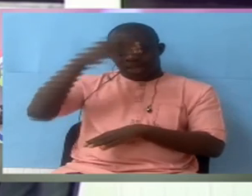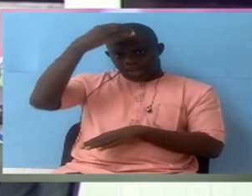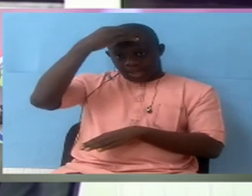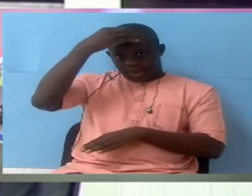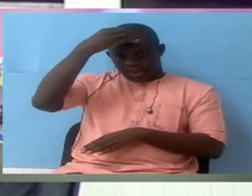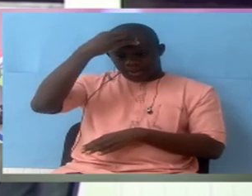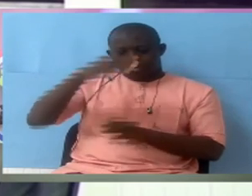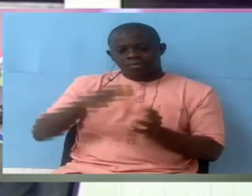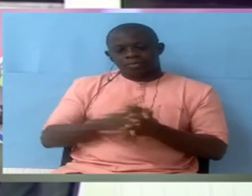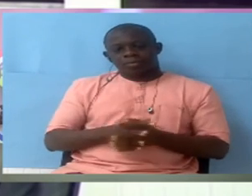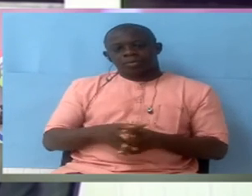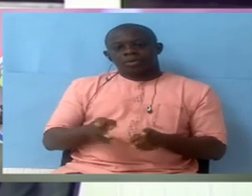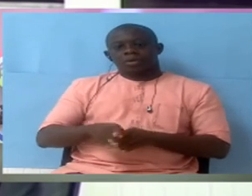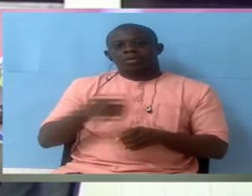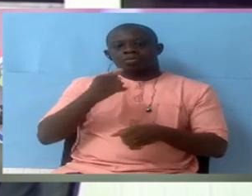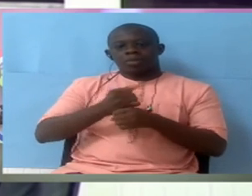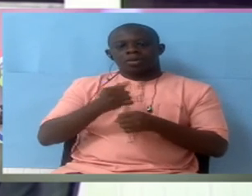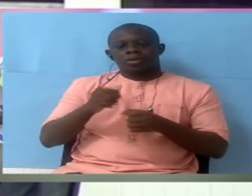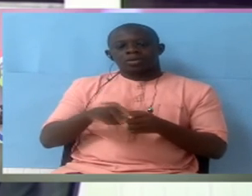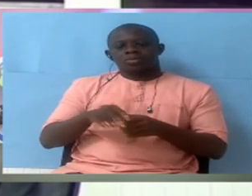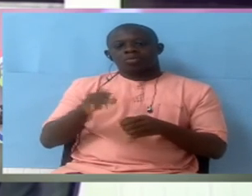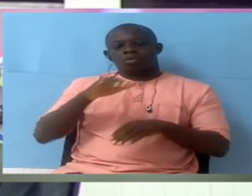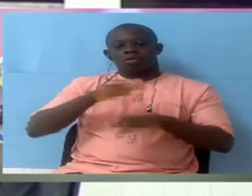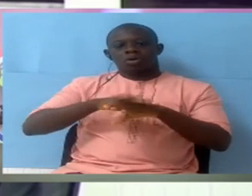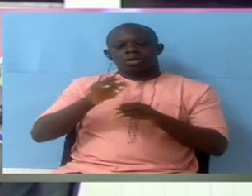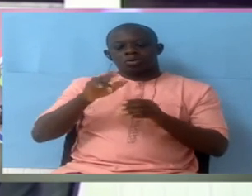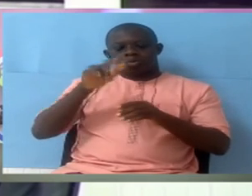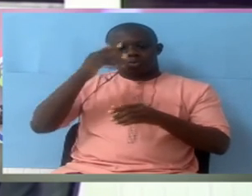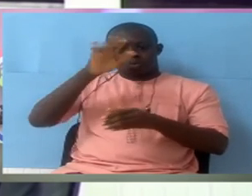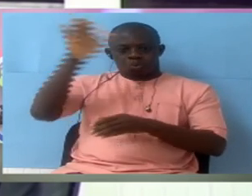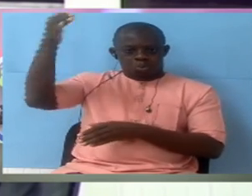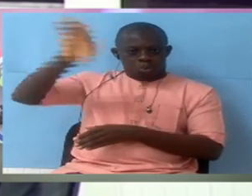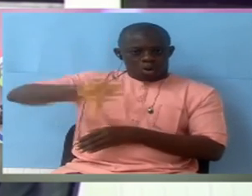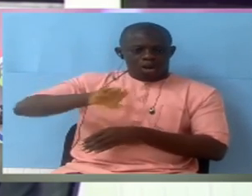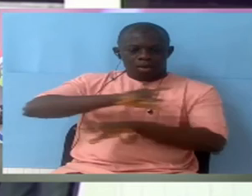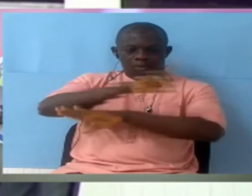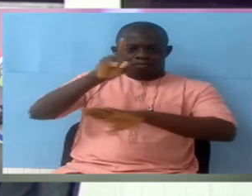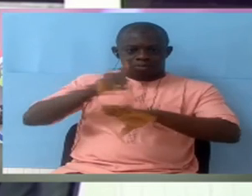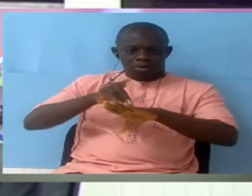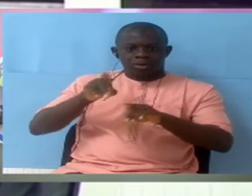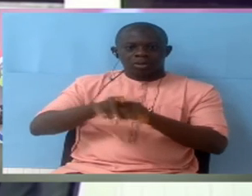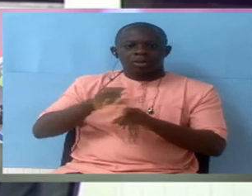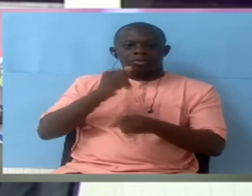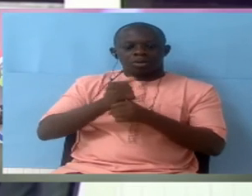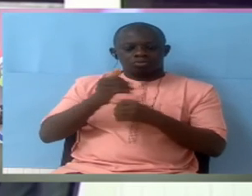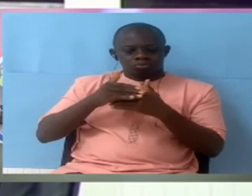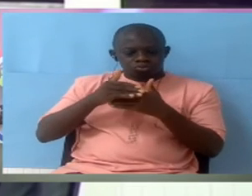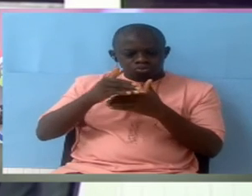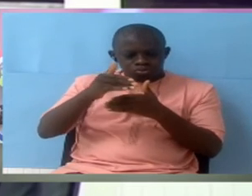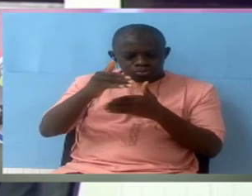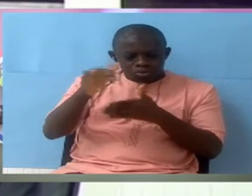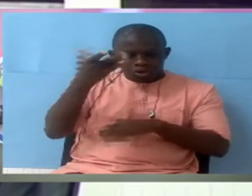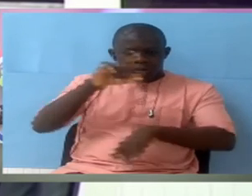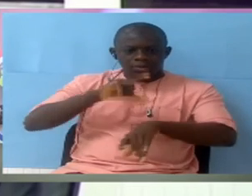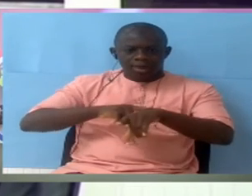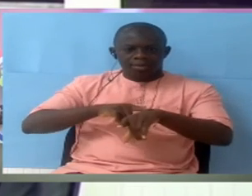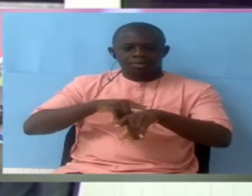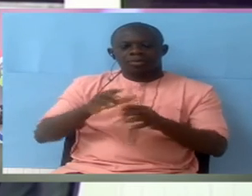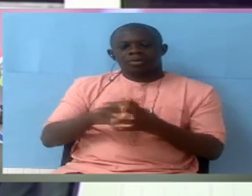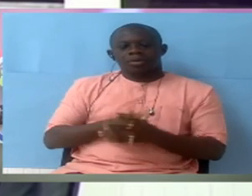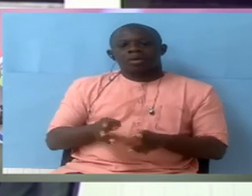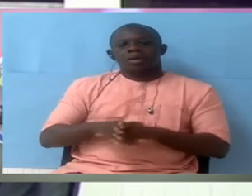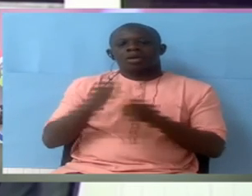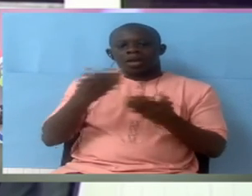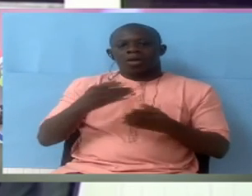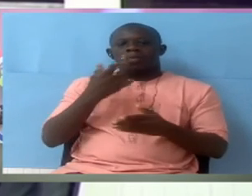bi. Press it against the wall. Ma tay ko ci maraj bi. Till after a time. Be ab jam ab dir nak. Then